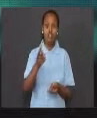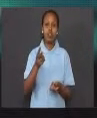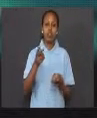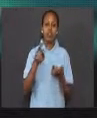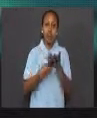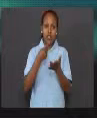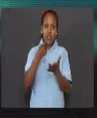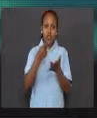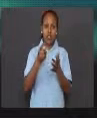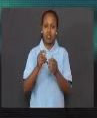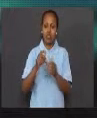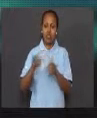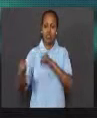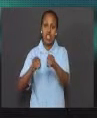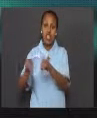to the moving ball.